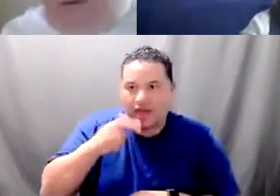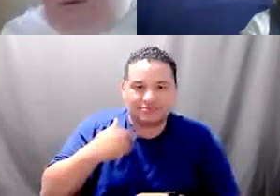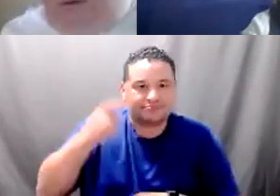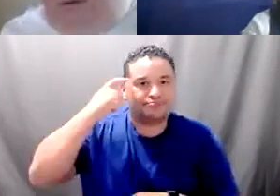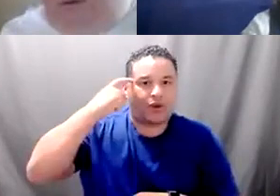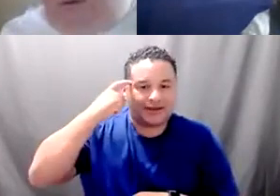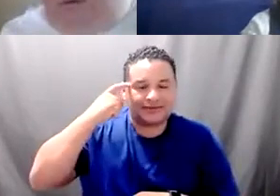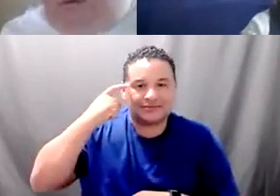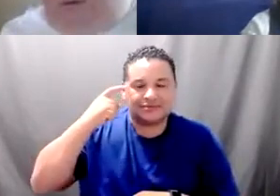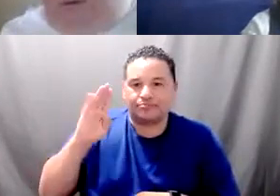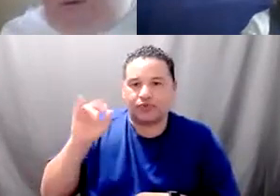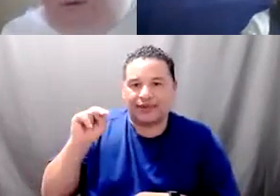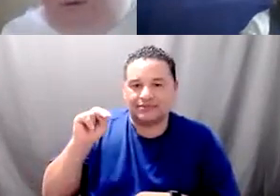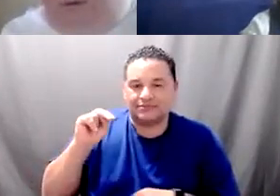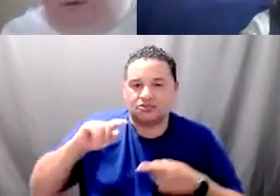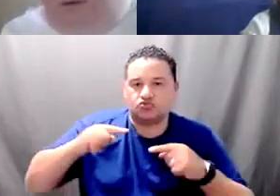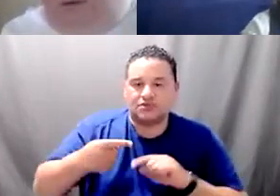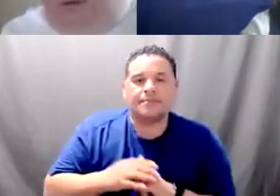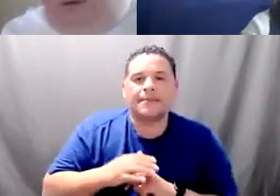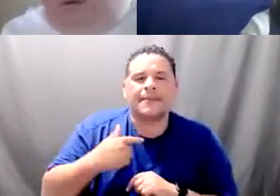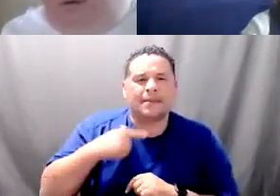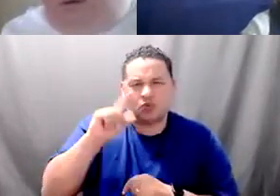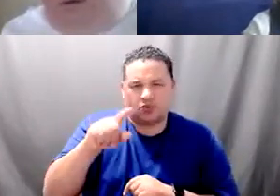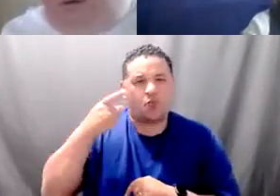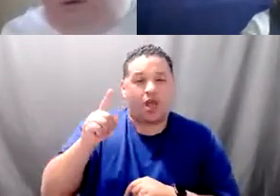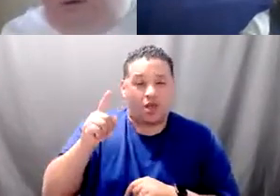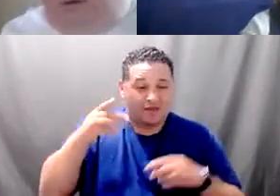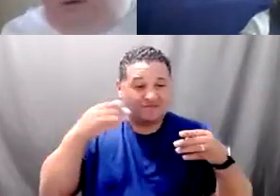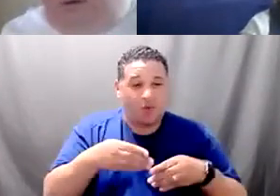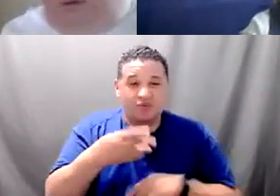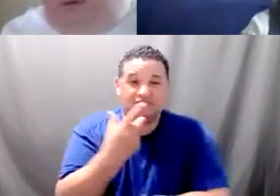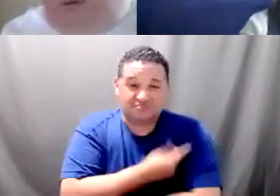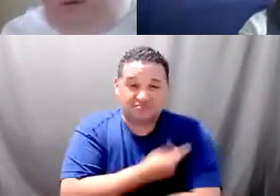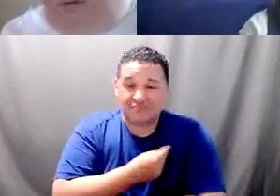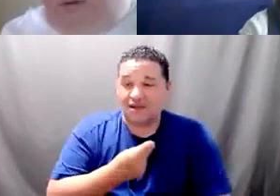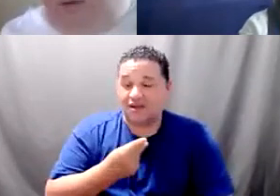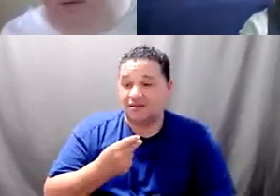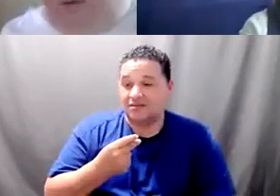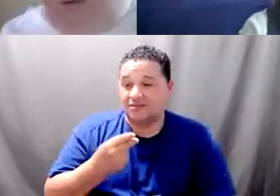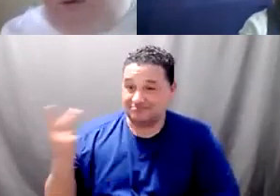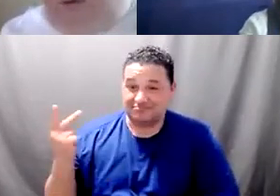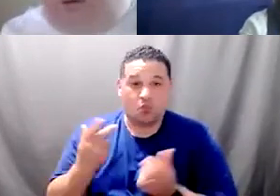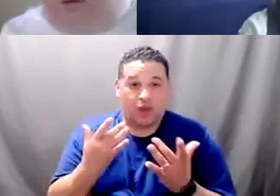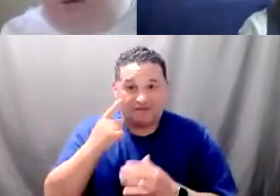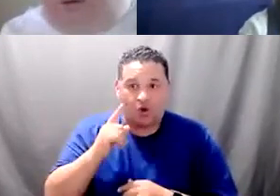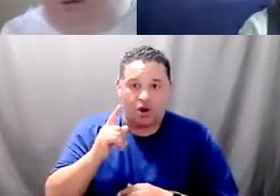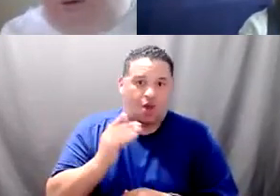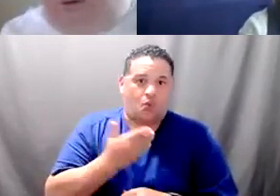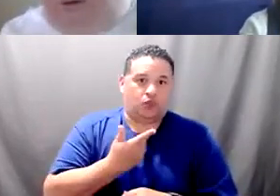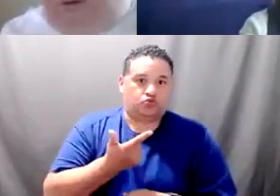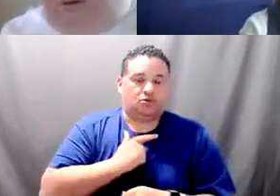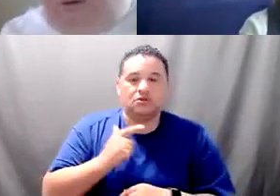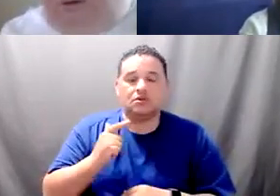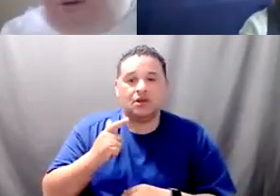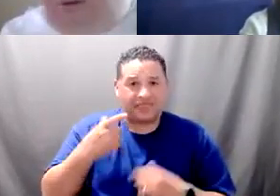injury. My question is, while we're focusing on vaccines and he and I are waiting for our turn, is the